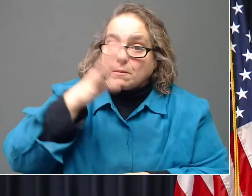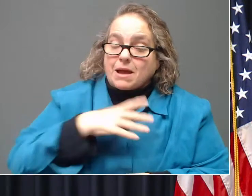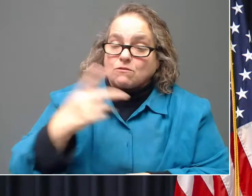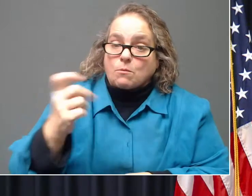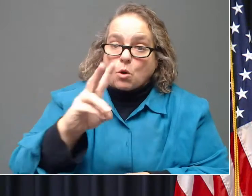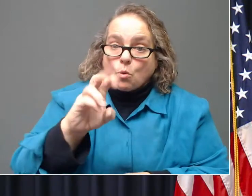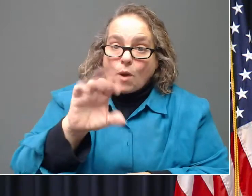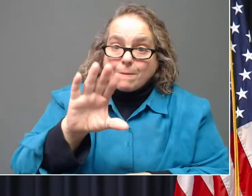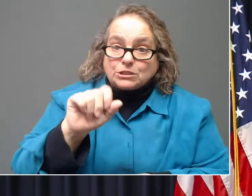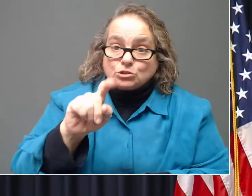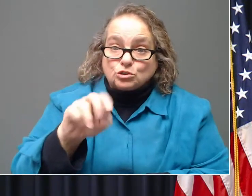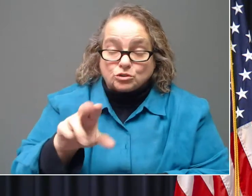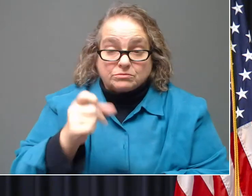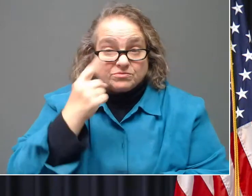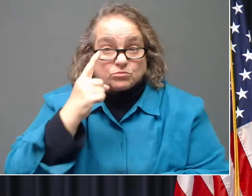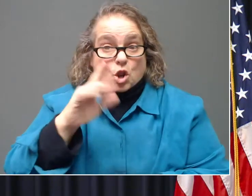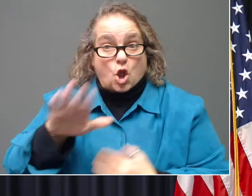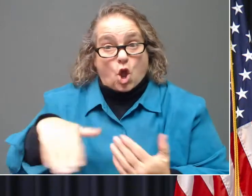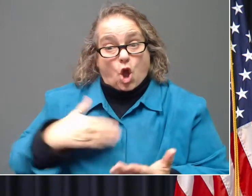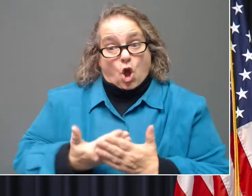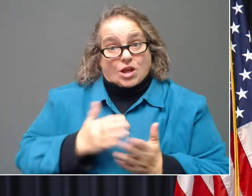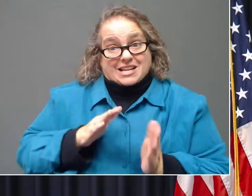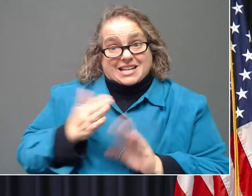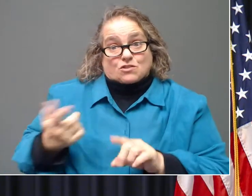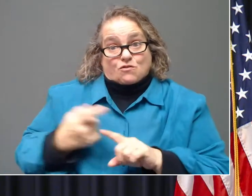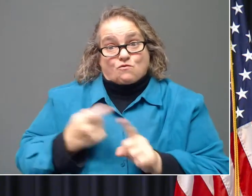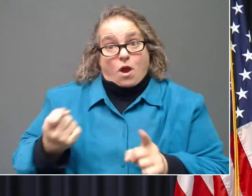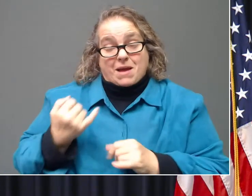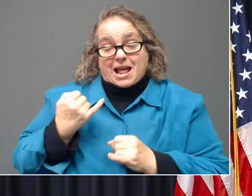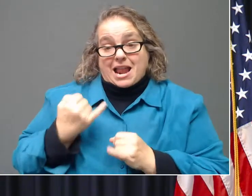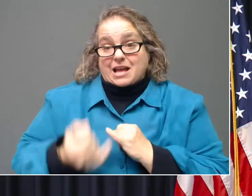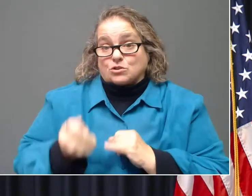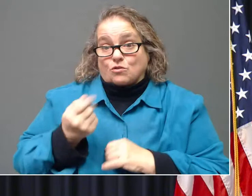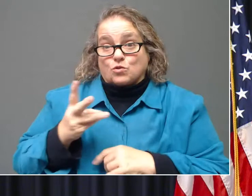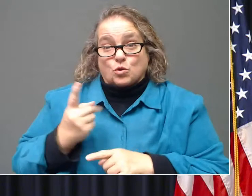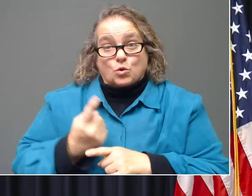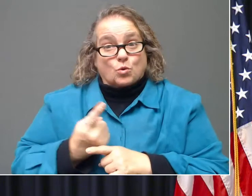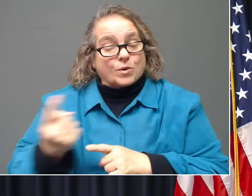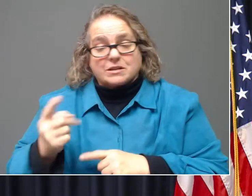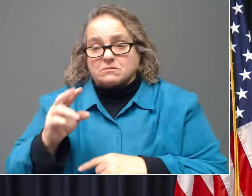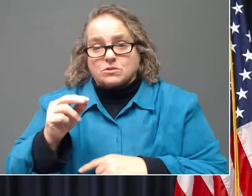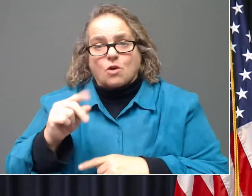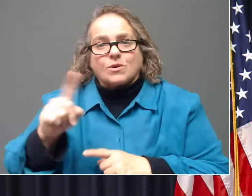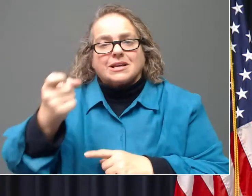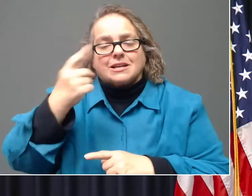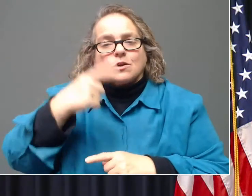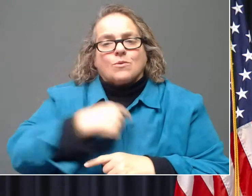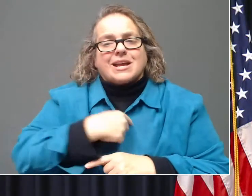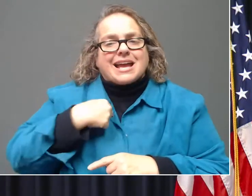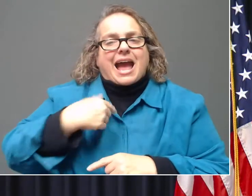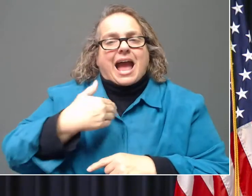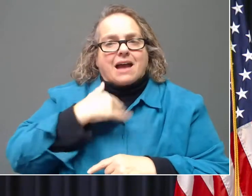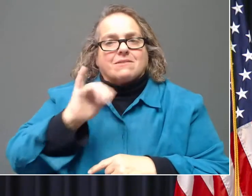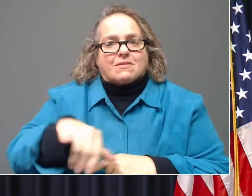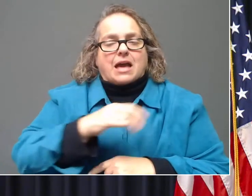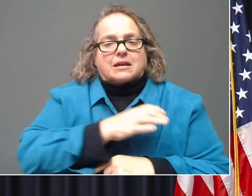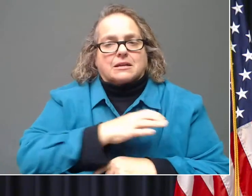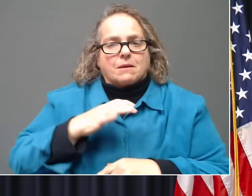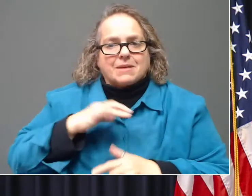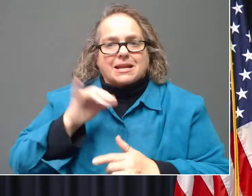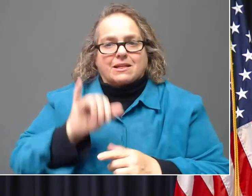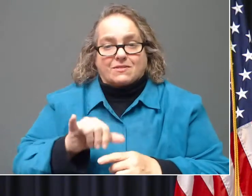of these deaths are from the last couple weeks. We have the committee that meets to ensure